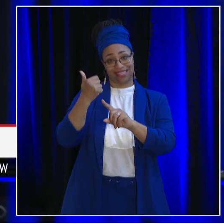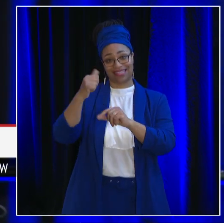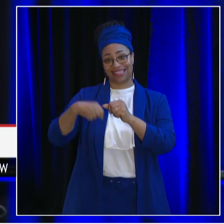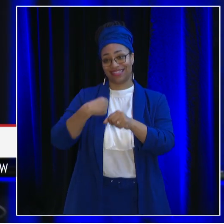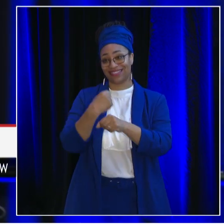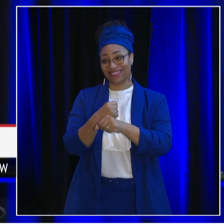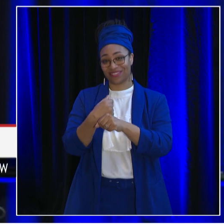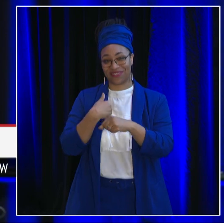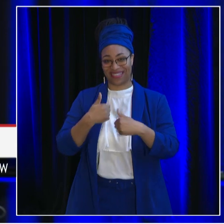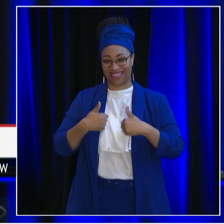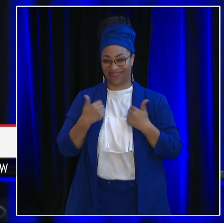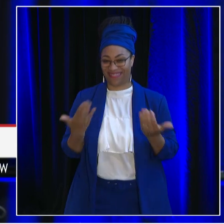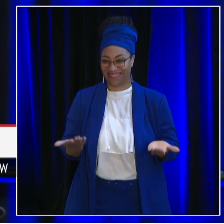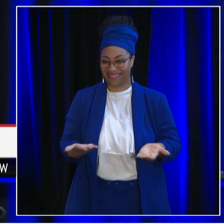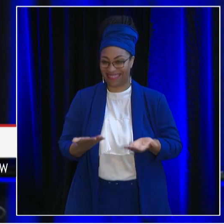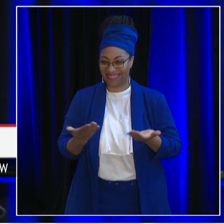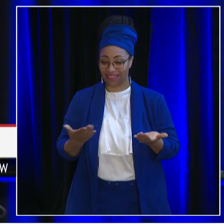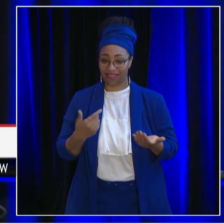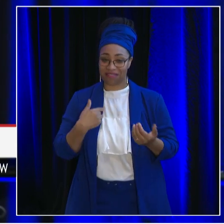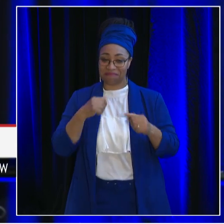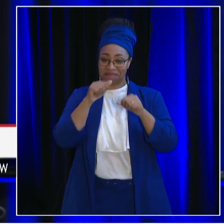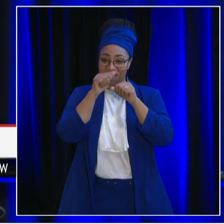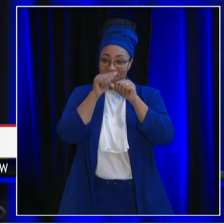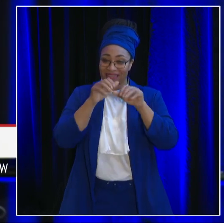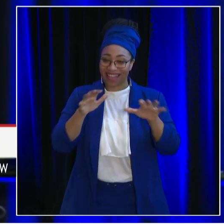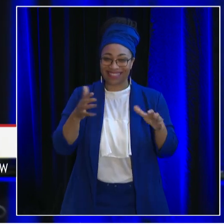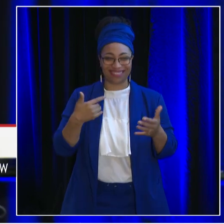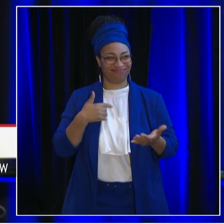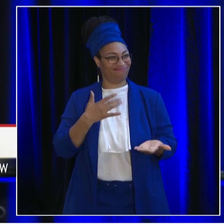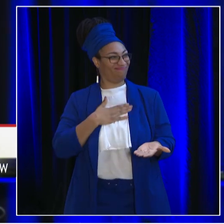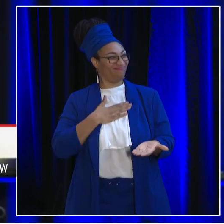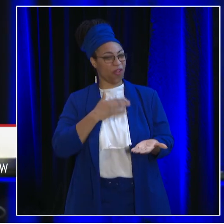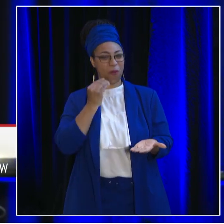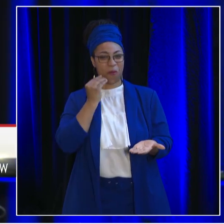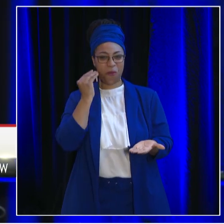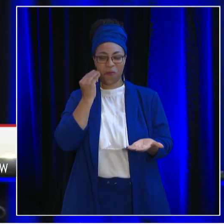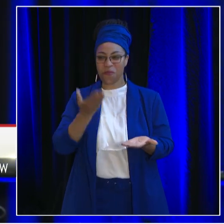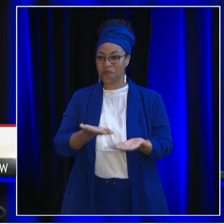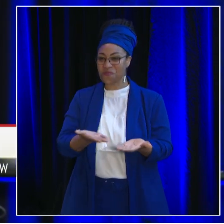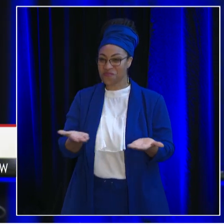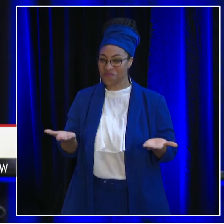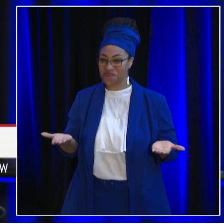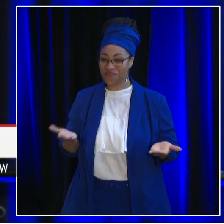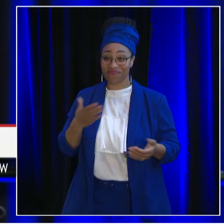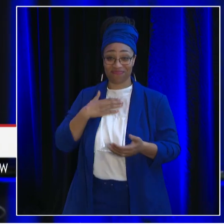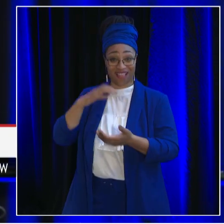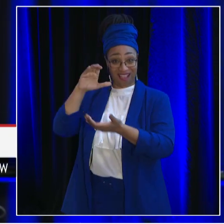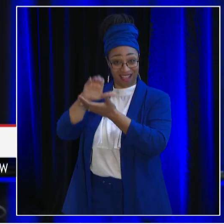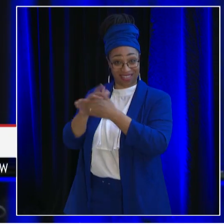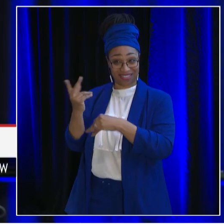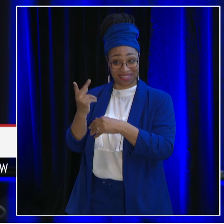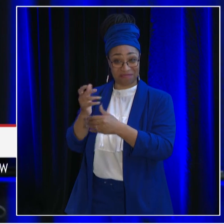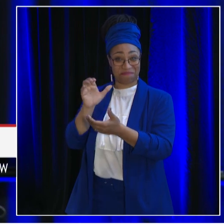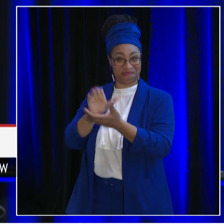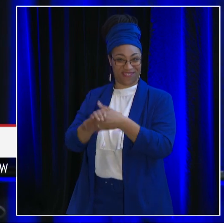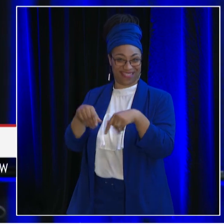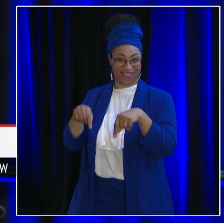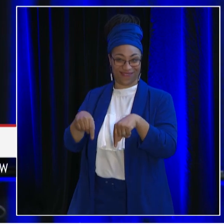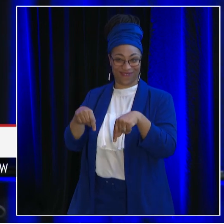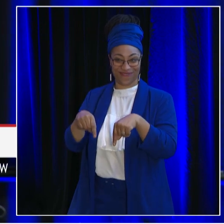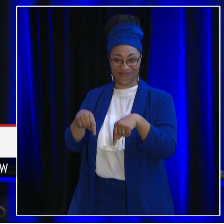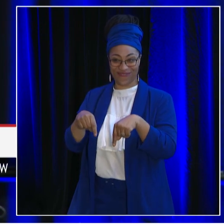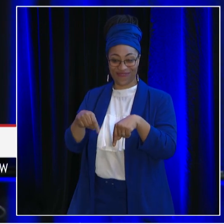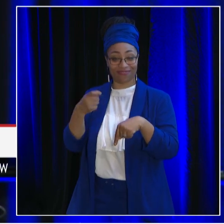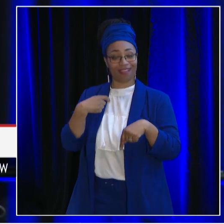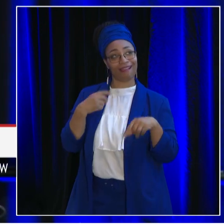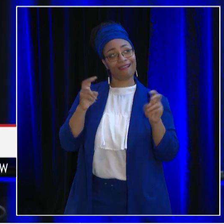this place home. My husband and I got married here, so I'm an adopted Washingtonian, folks, okay? Happy